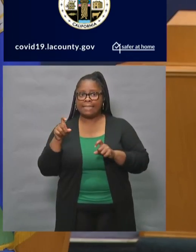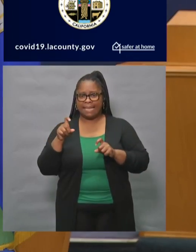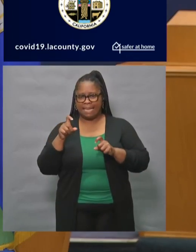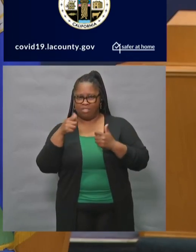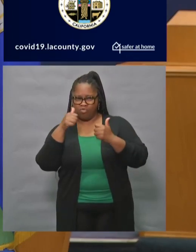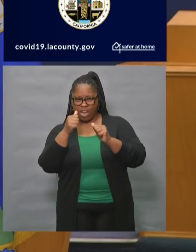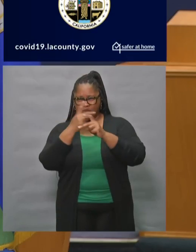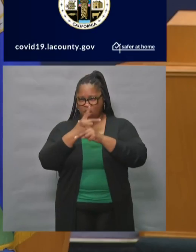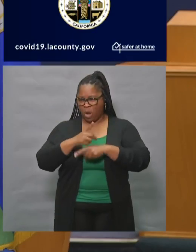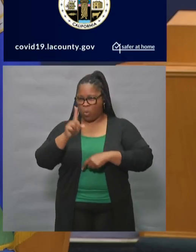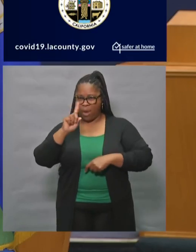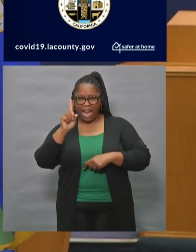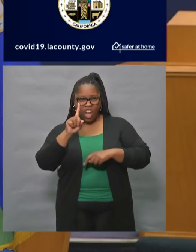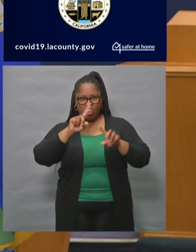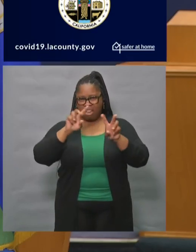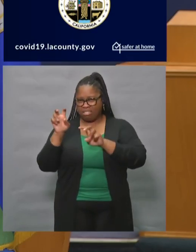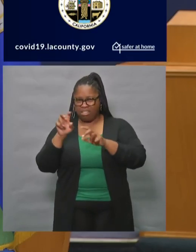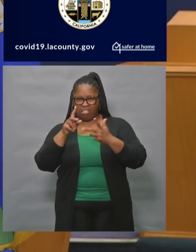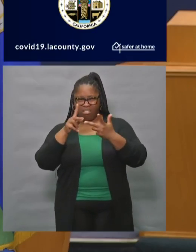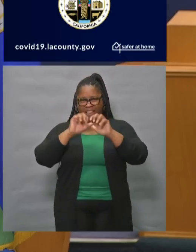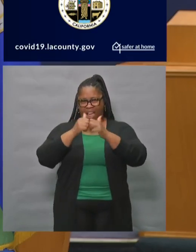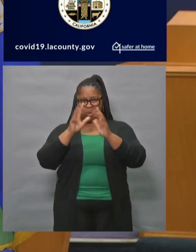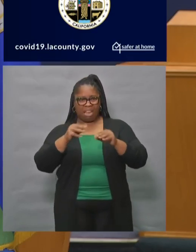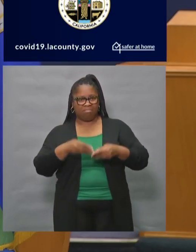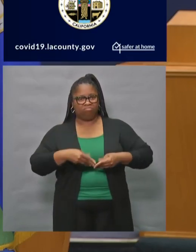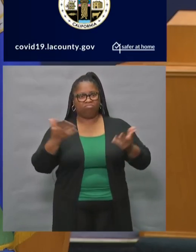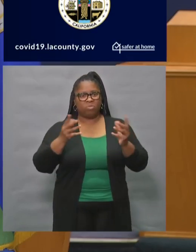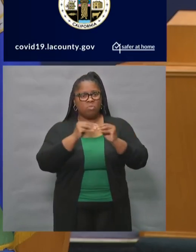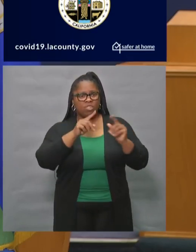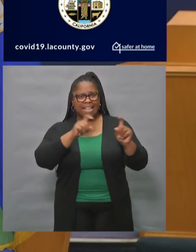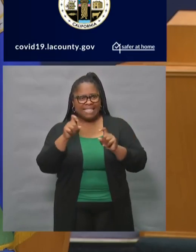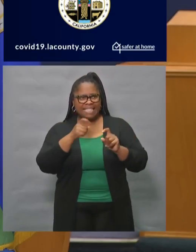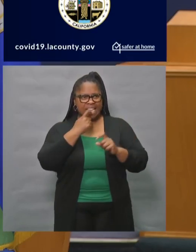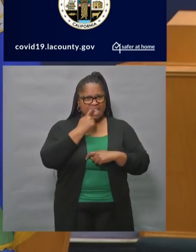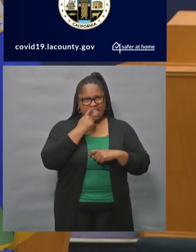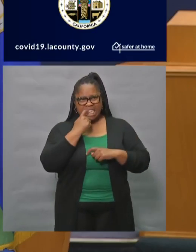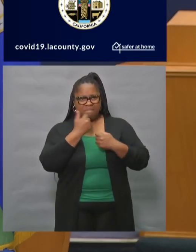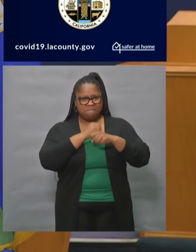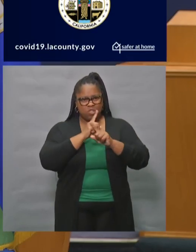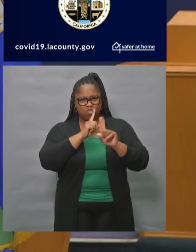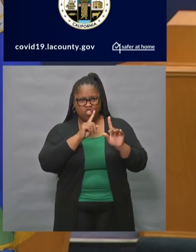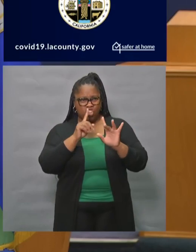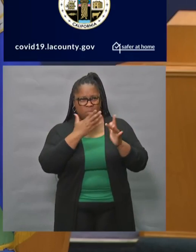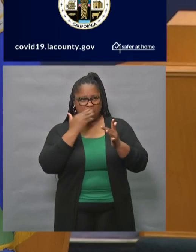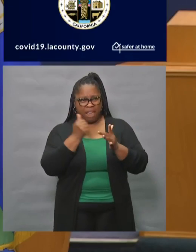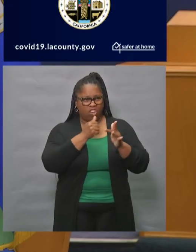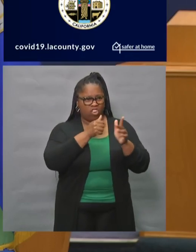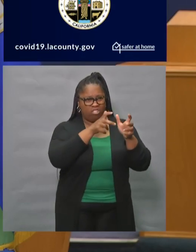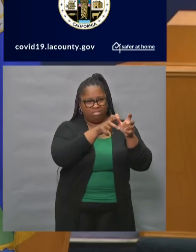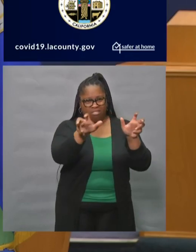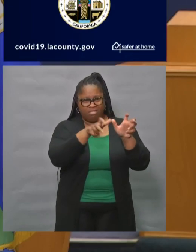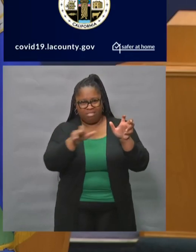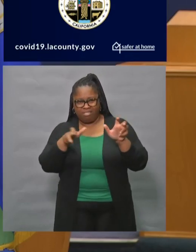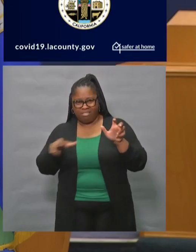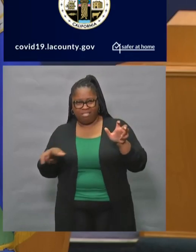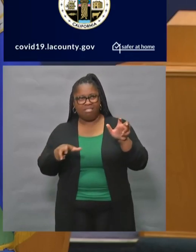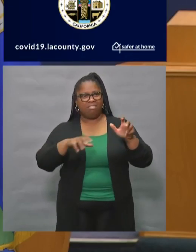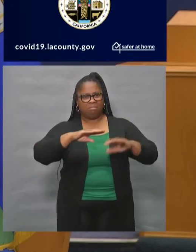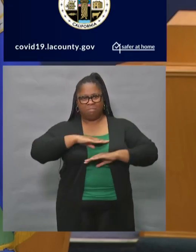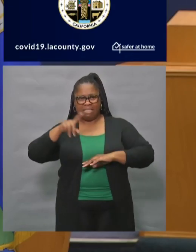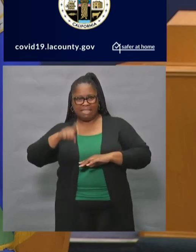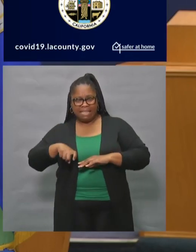to think through different ways in which we can distribute the test capacity more broadly in a better geographic sense to be able to meet people's needs,